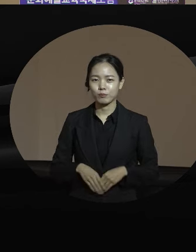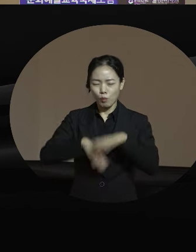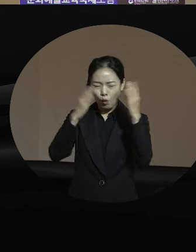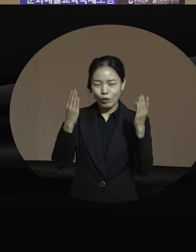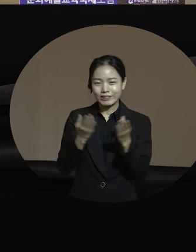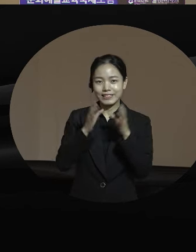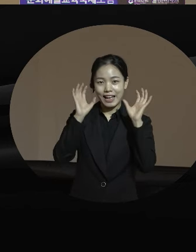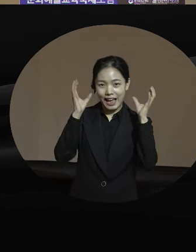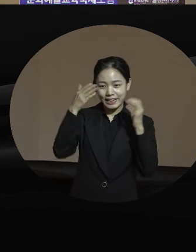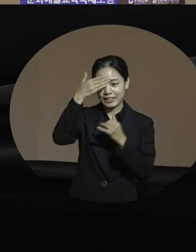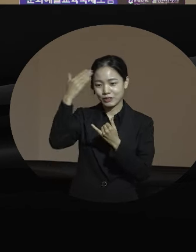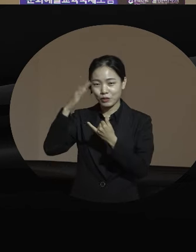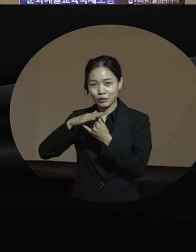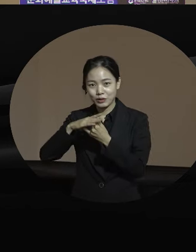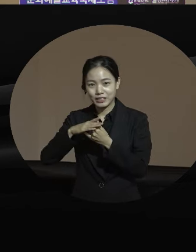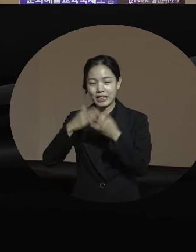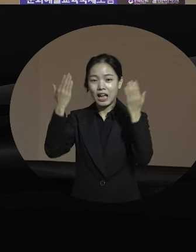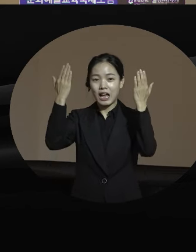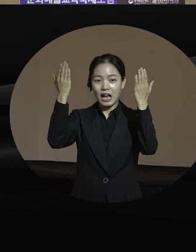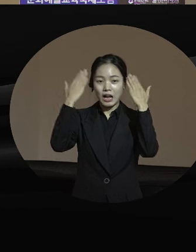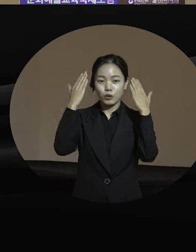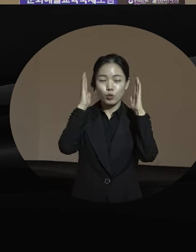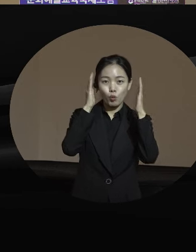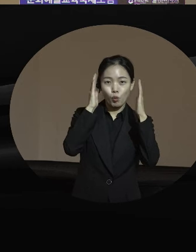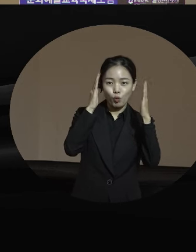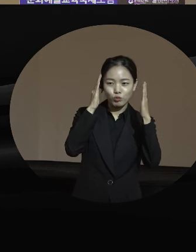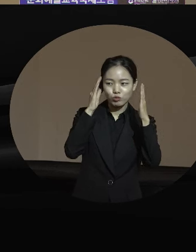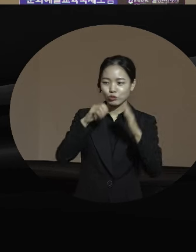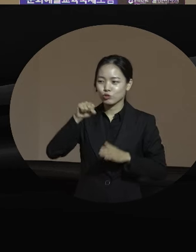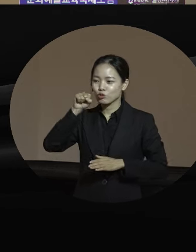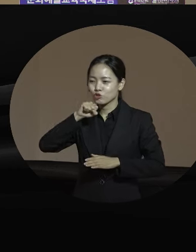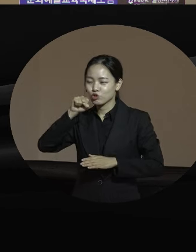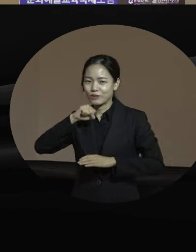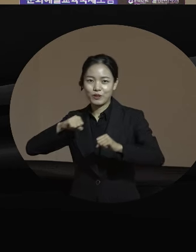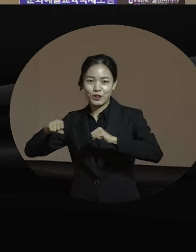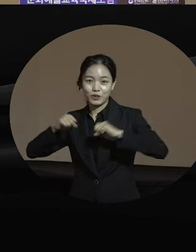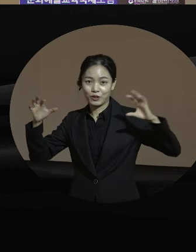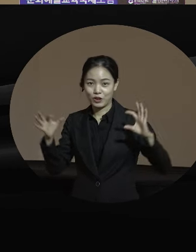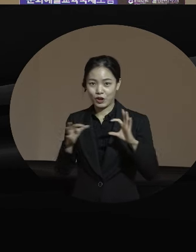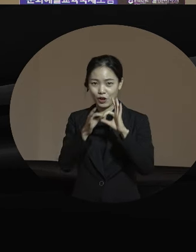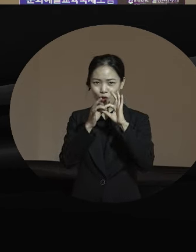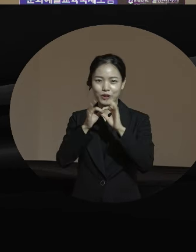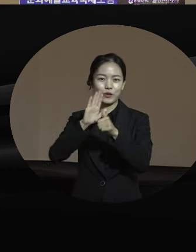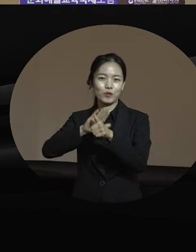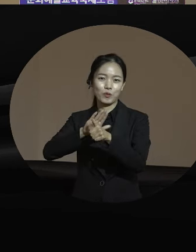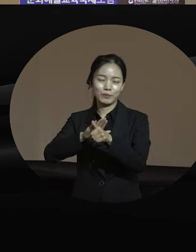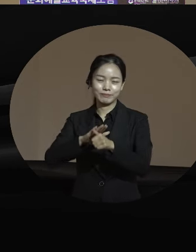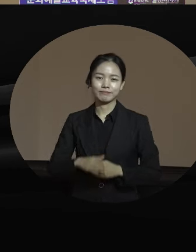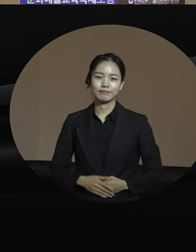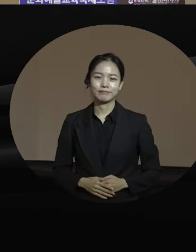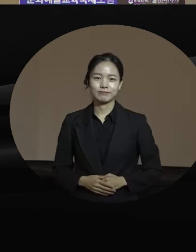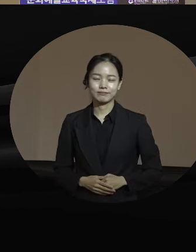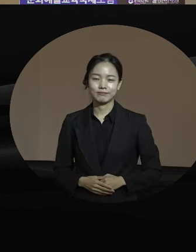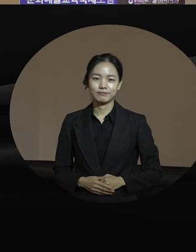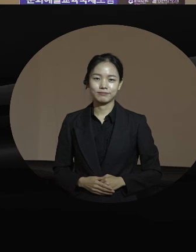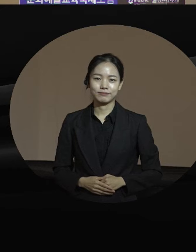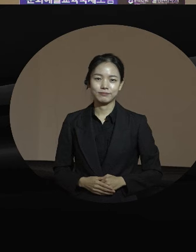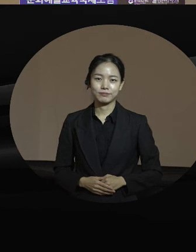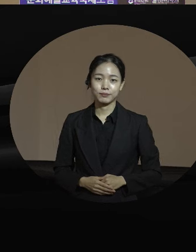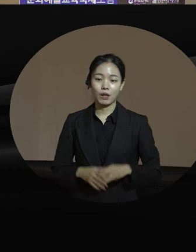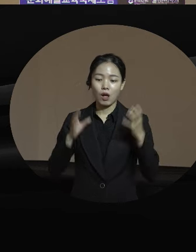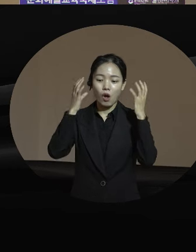based on the wishes of the children and youth, and they are free of charge. Activities based on the Finnish leisure